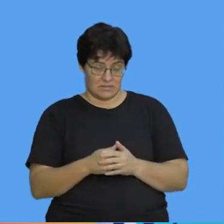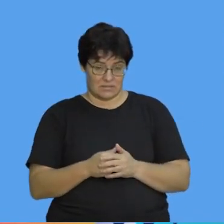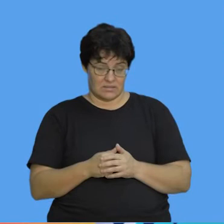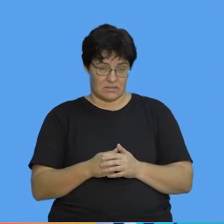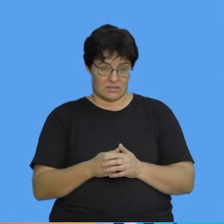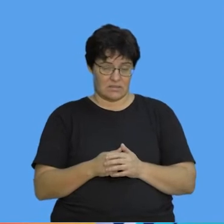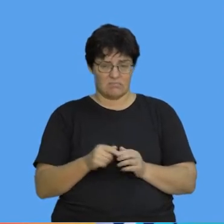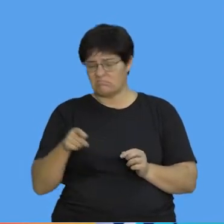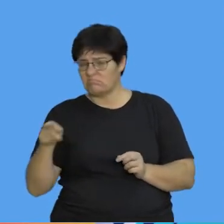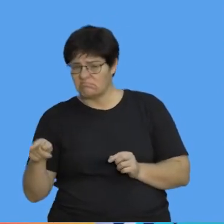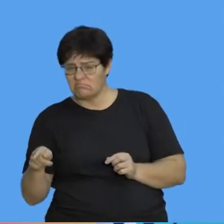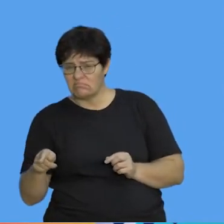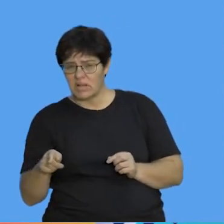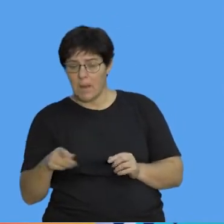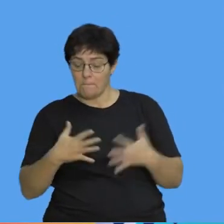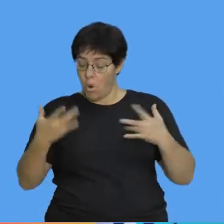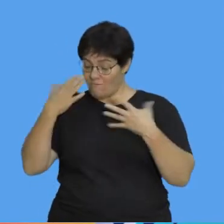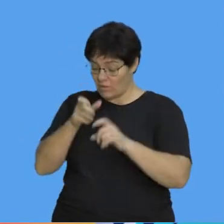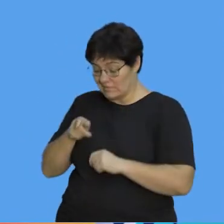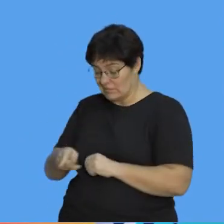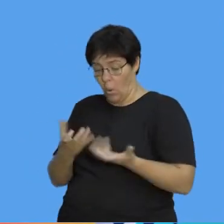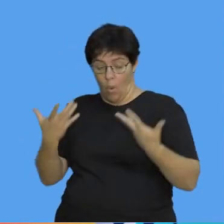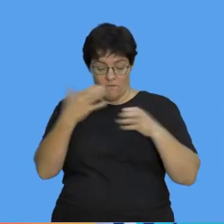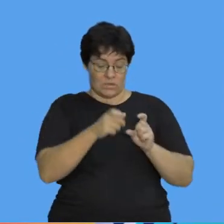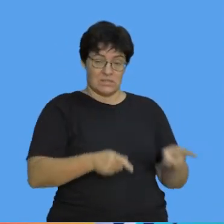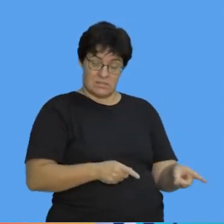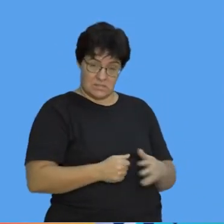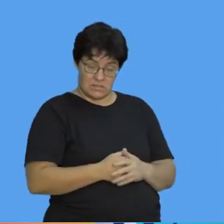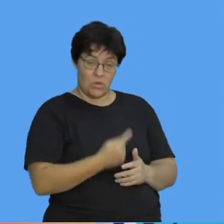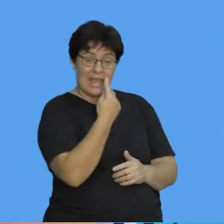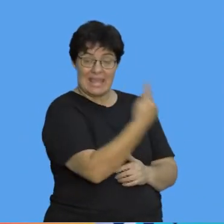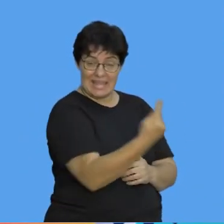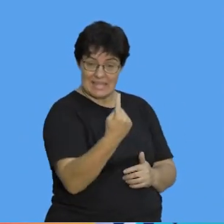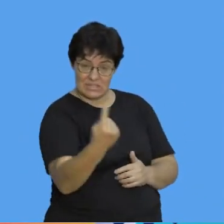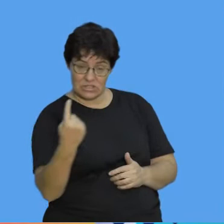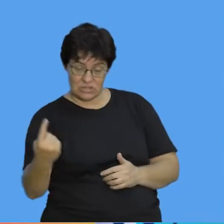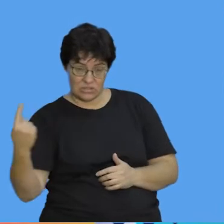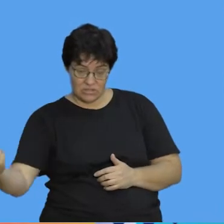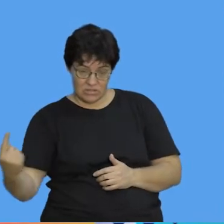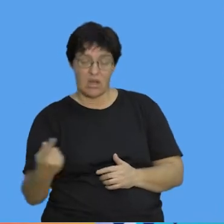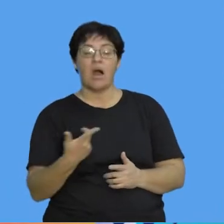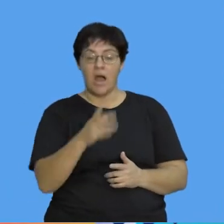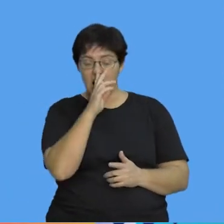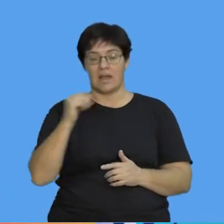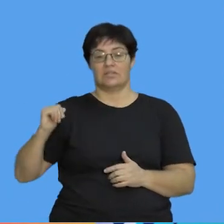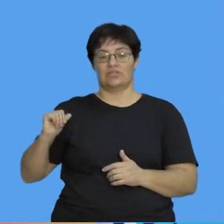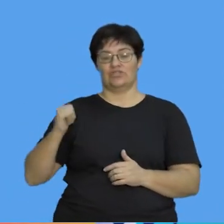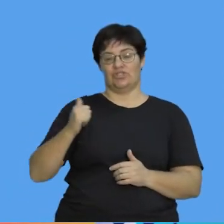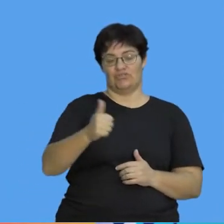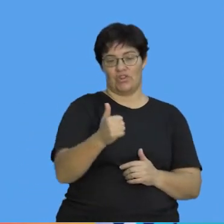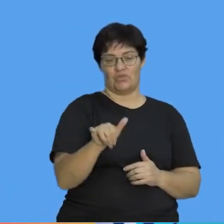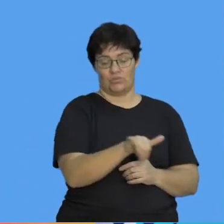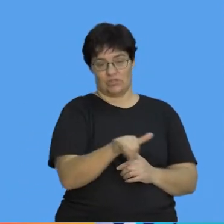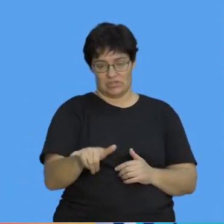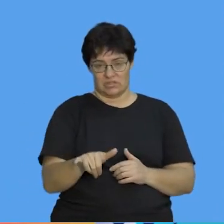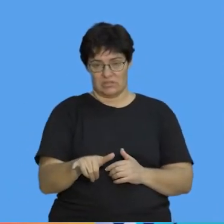right, where does the emphasis lie? And for each of our plants, we're going to see which